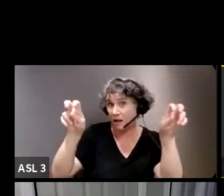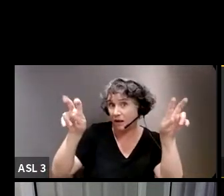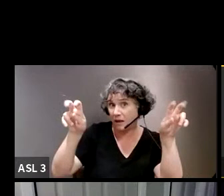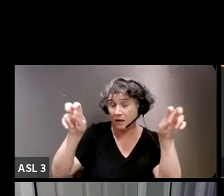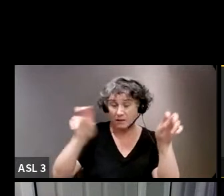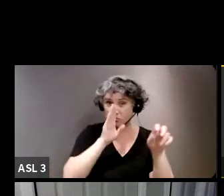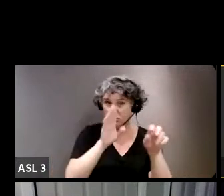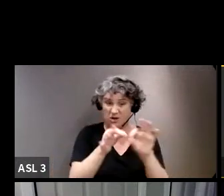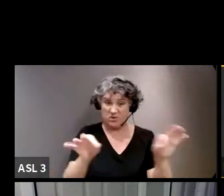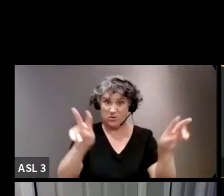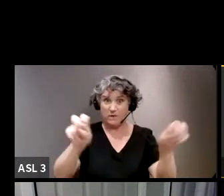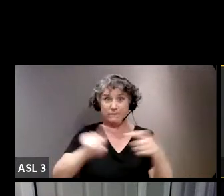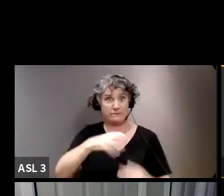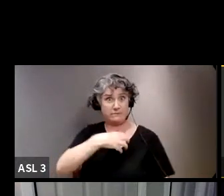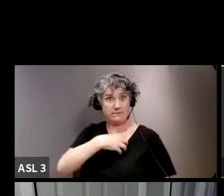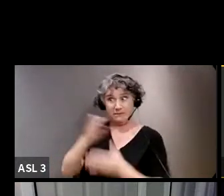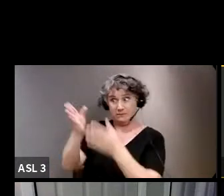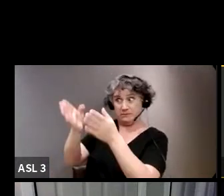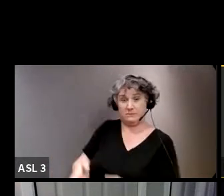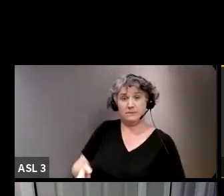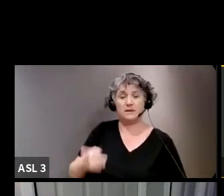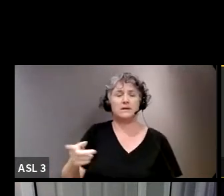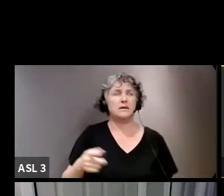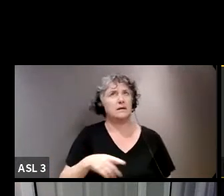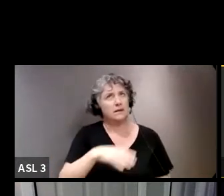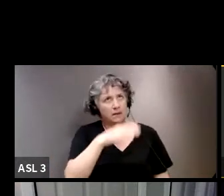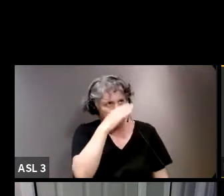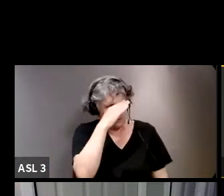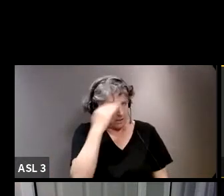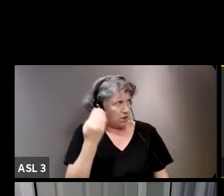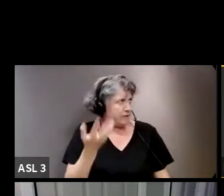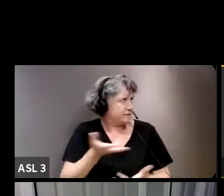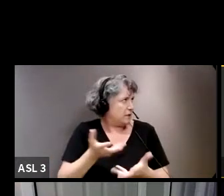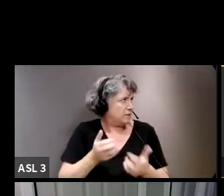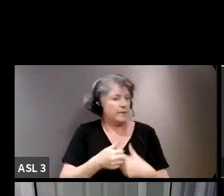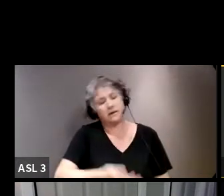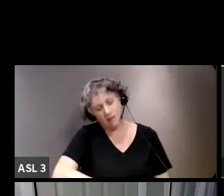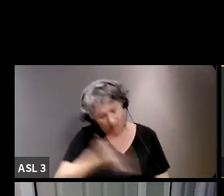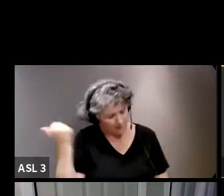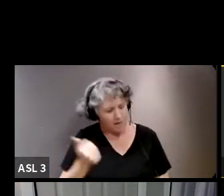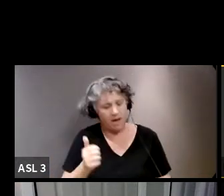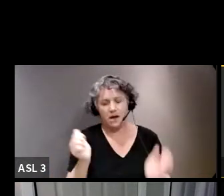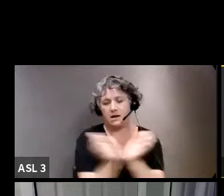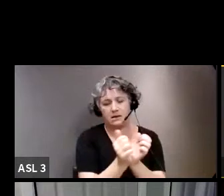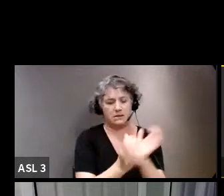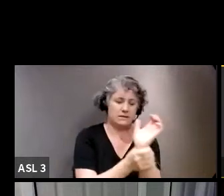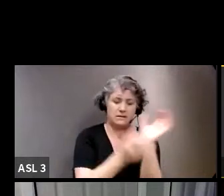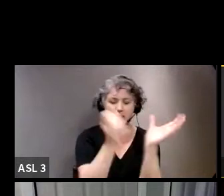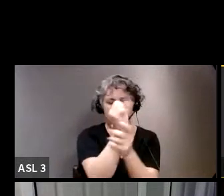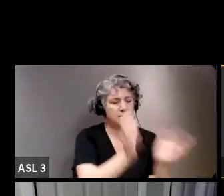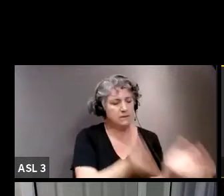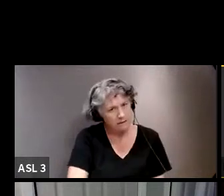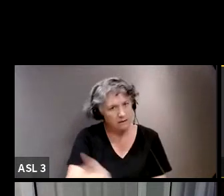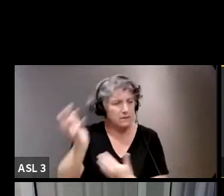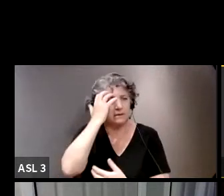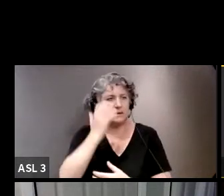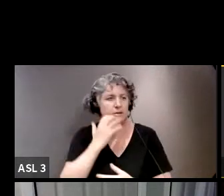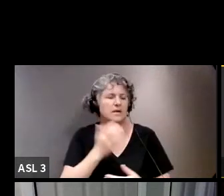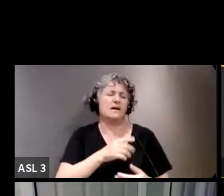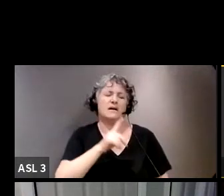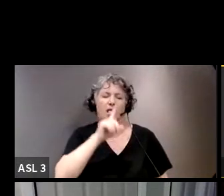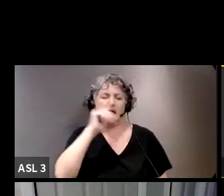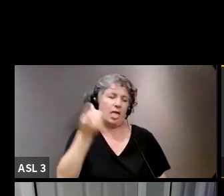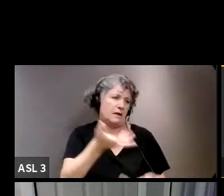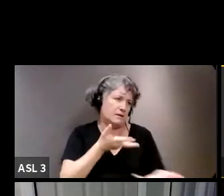direct quote from an officer they were tired of talking to me let's go you're going to the hospital i am tired of talking to